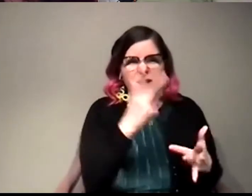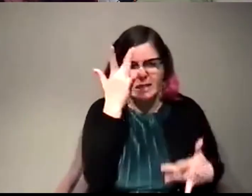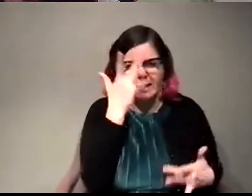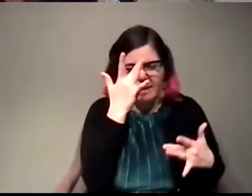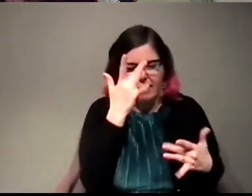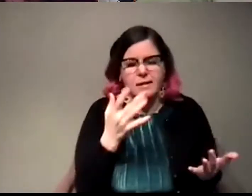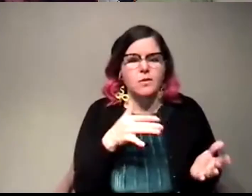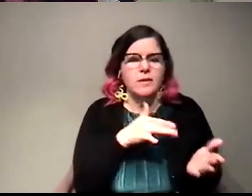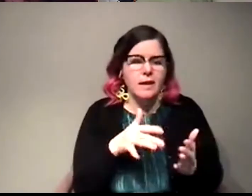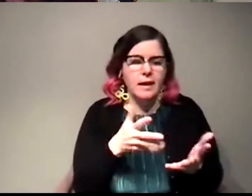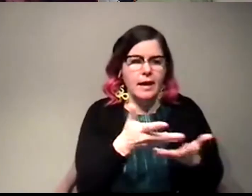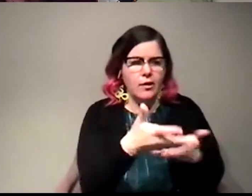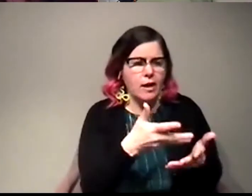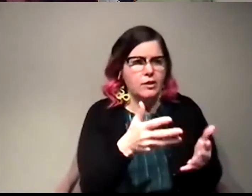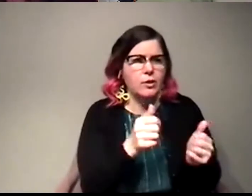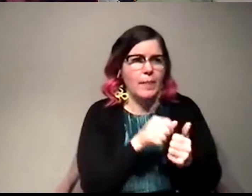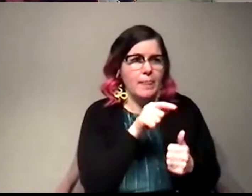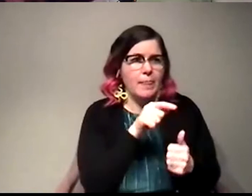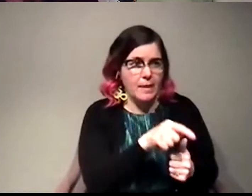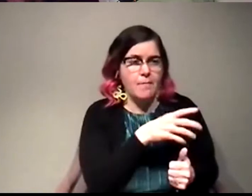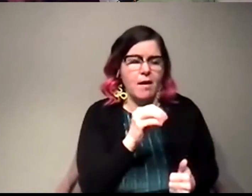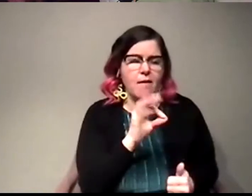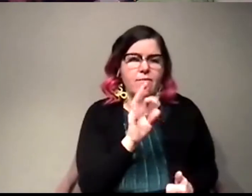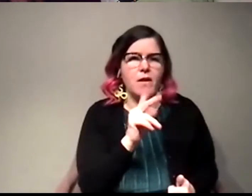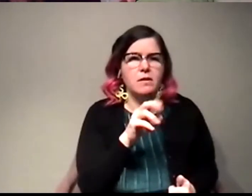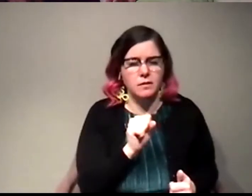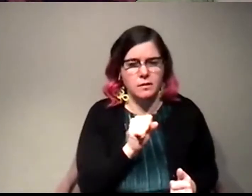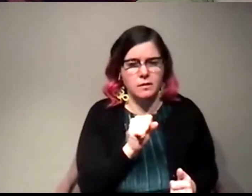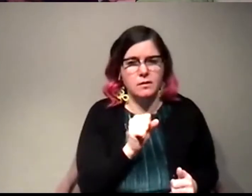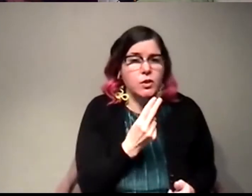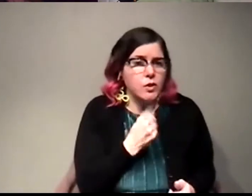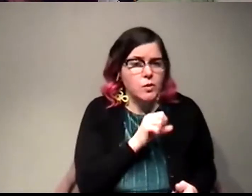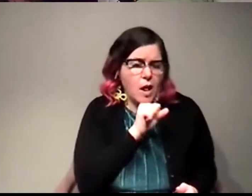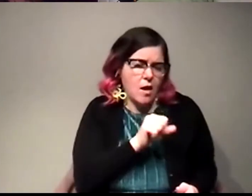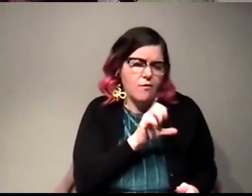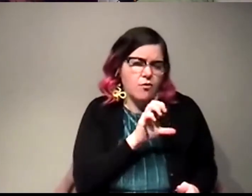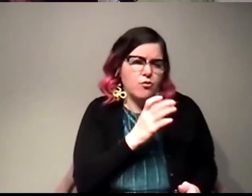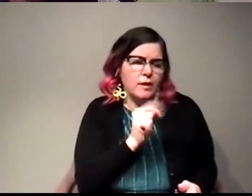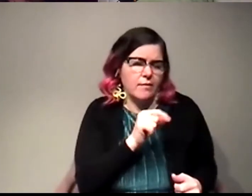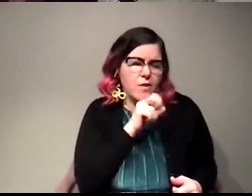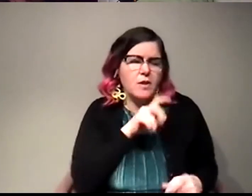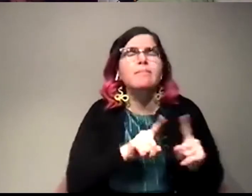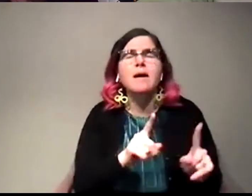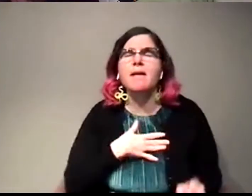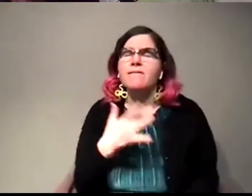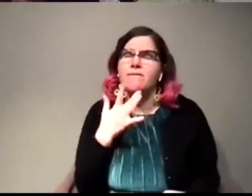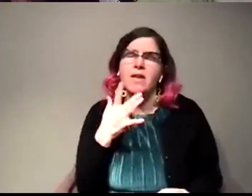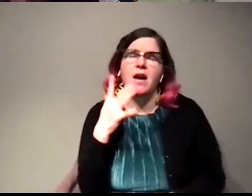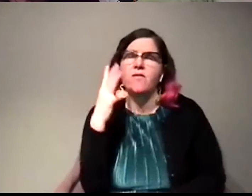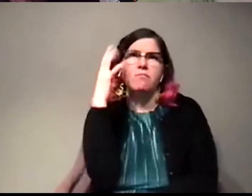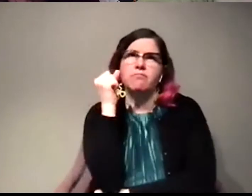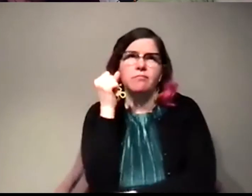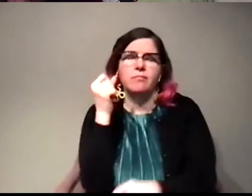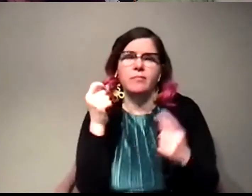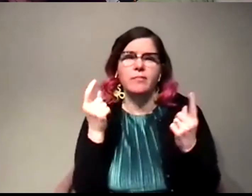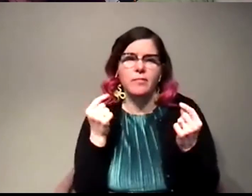the interactions between them and chytrid fungus. So they're really cute. I love cricket frogs, but I think my favorite frog of all time, oh, I answer